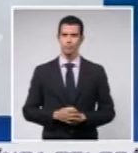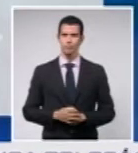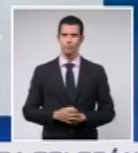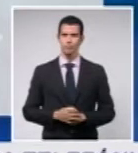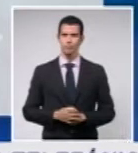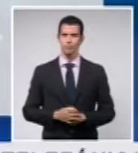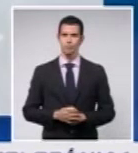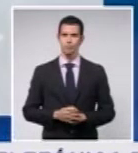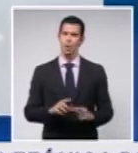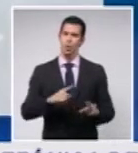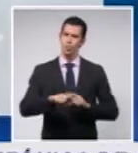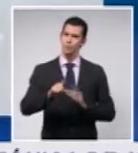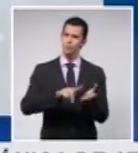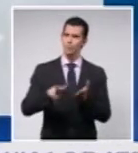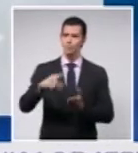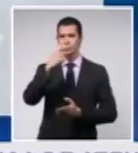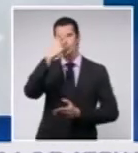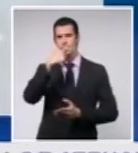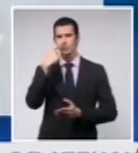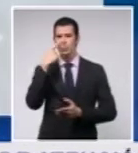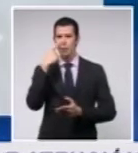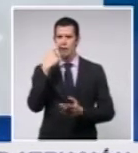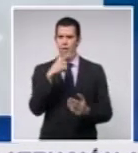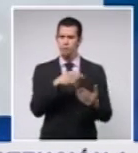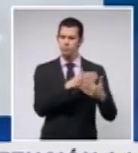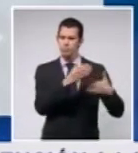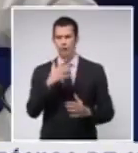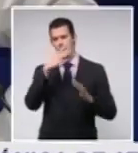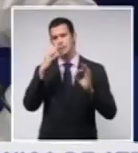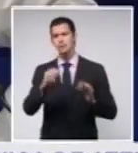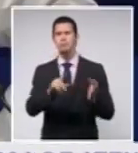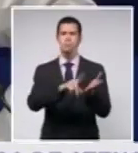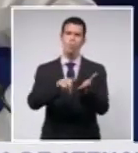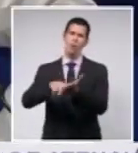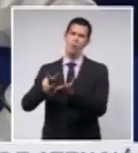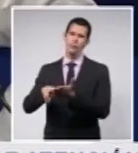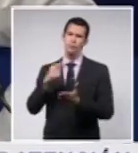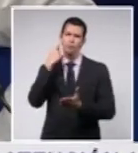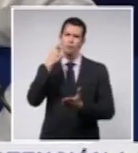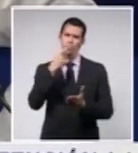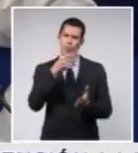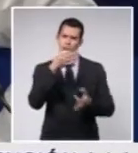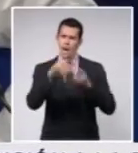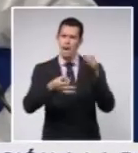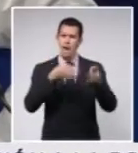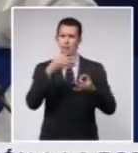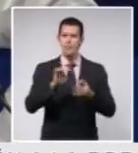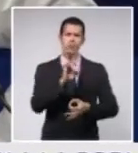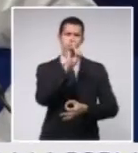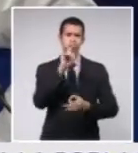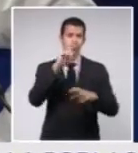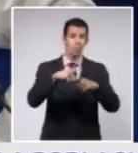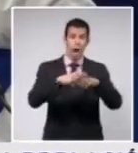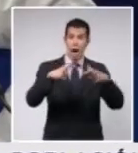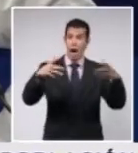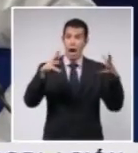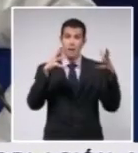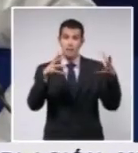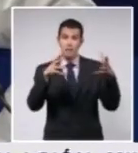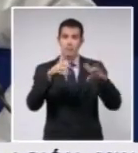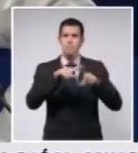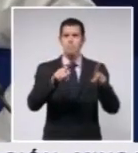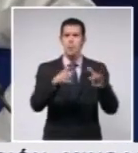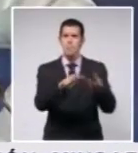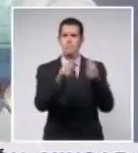to the municipality of the same name. Given yesterday's results by province, Ciego de